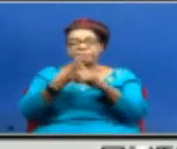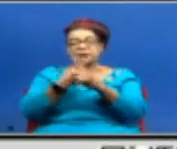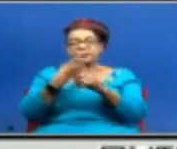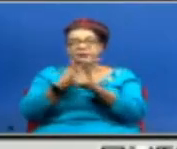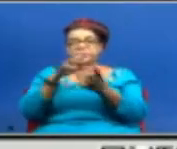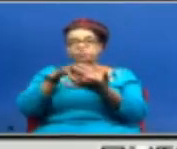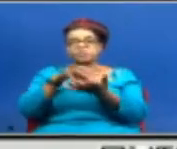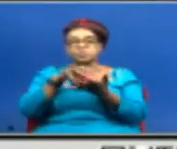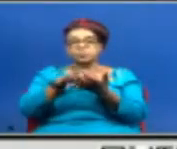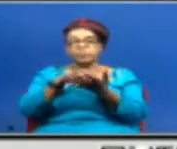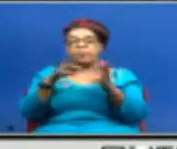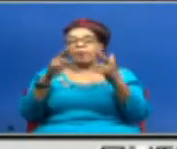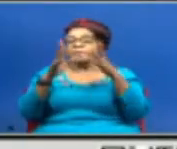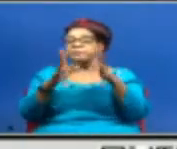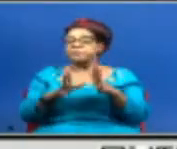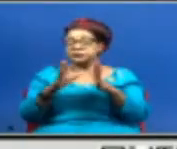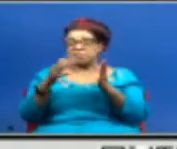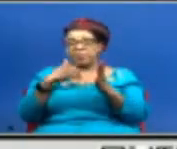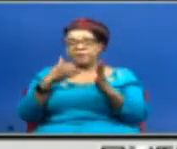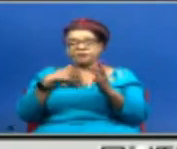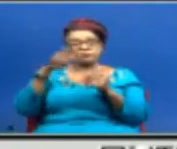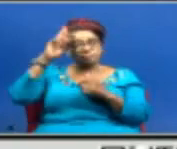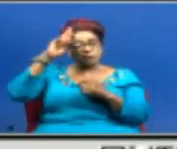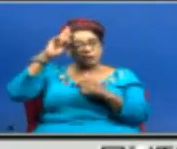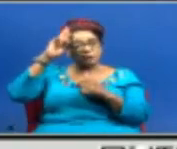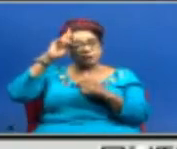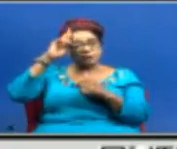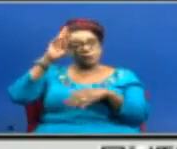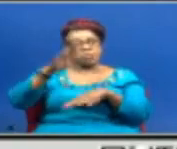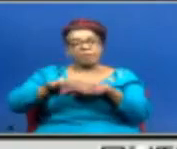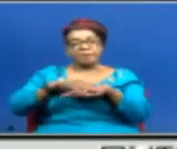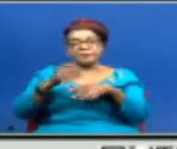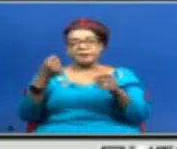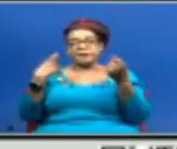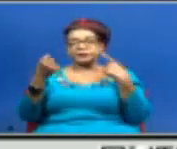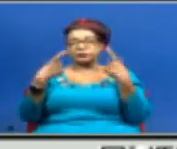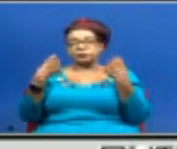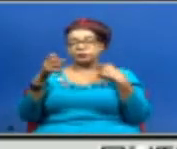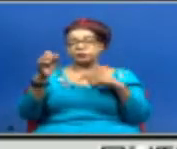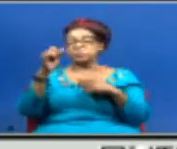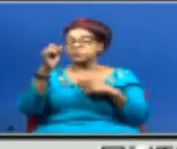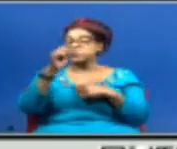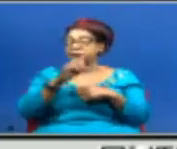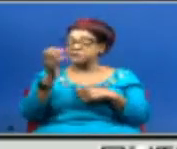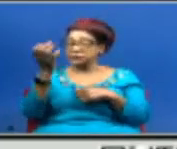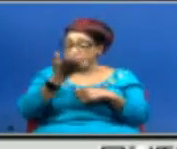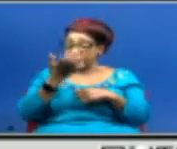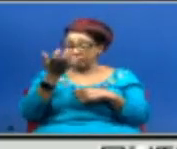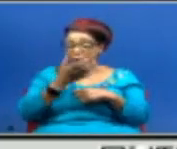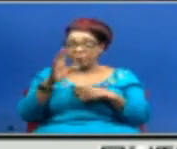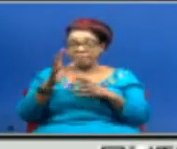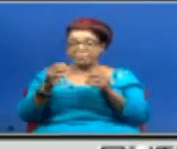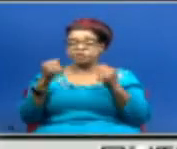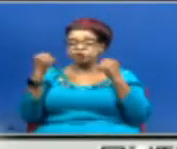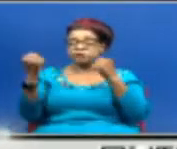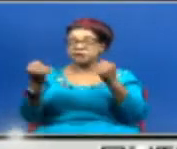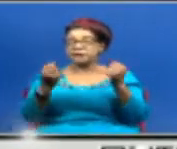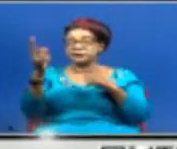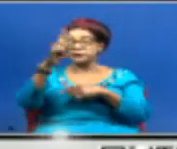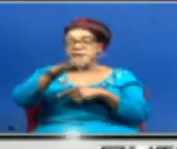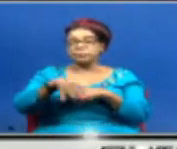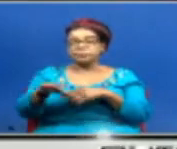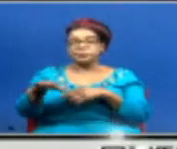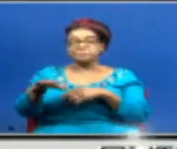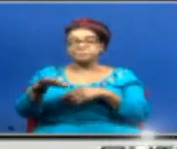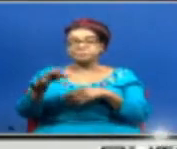The reporter quoted the police signal on the Kericho Stadium stampede on Mashujaa Day morning. However, our